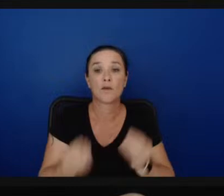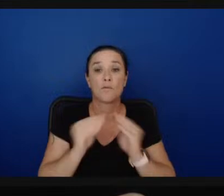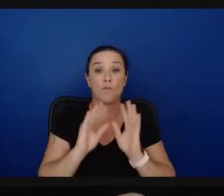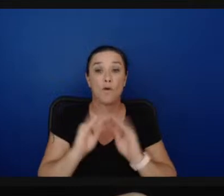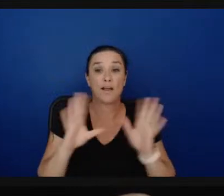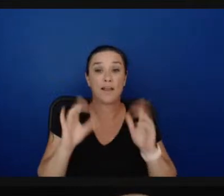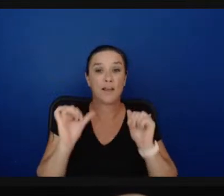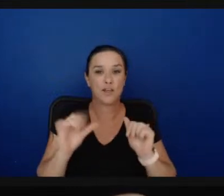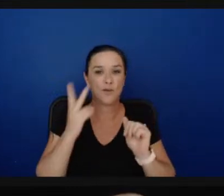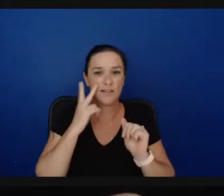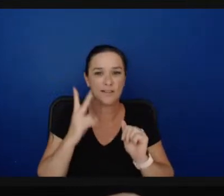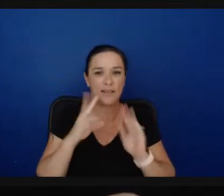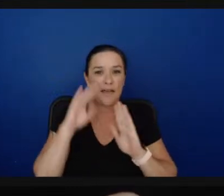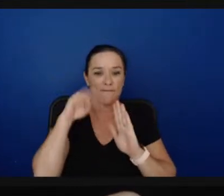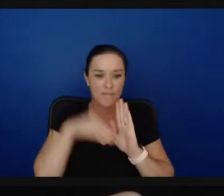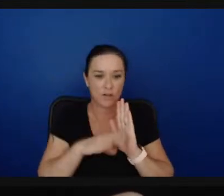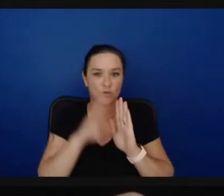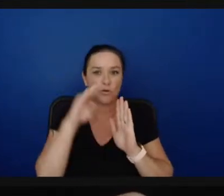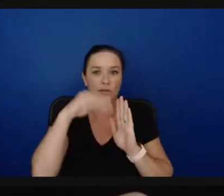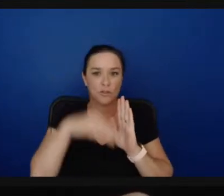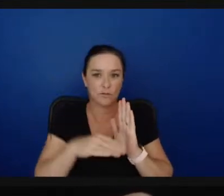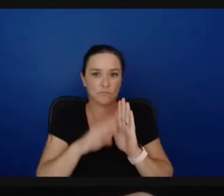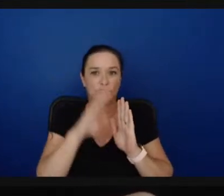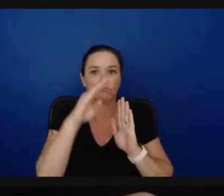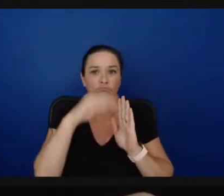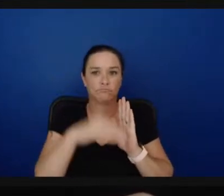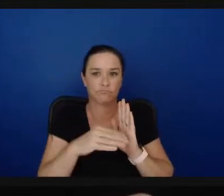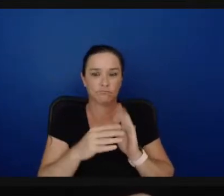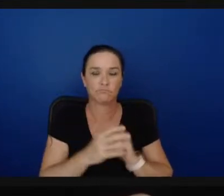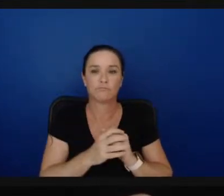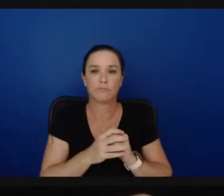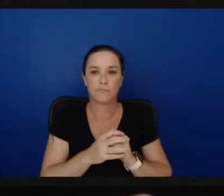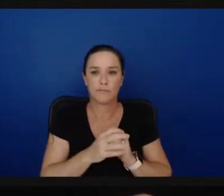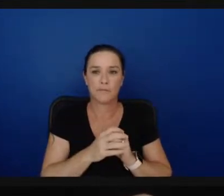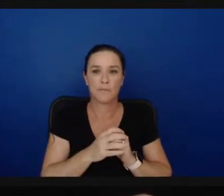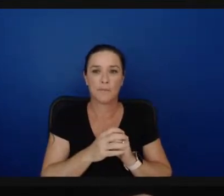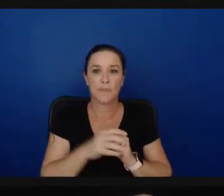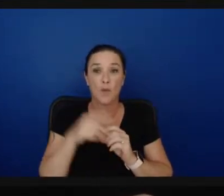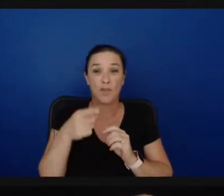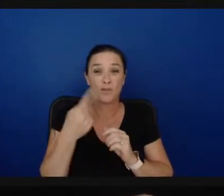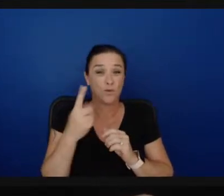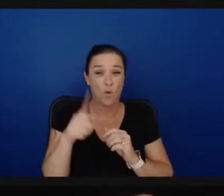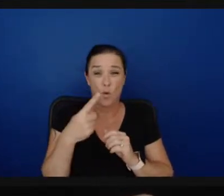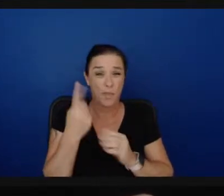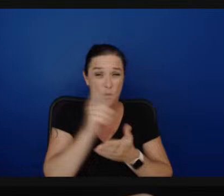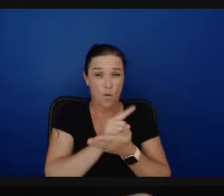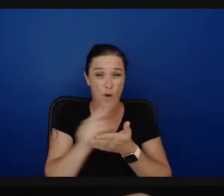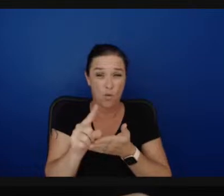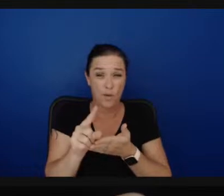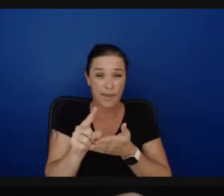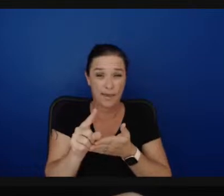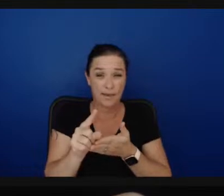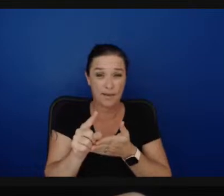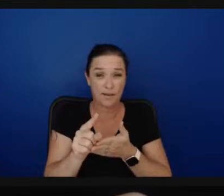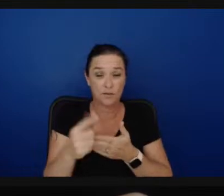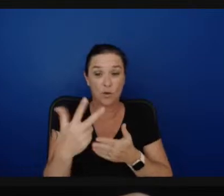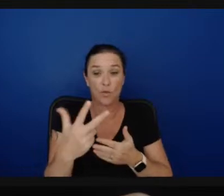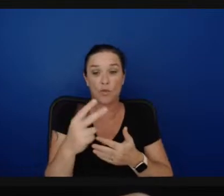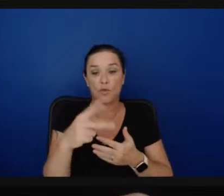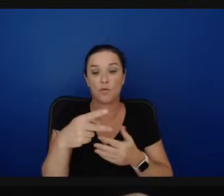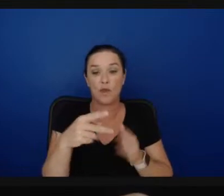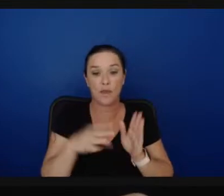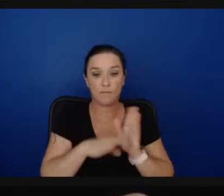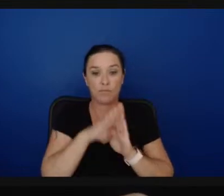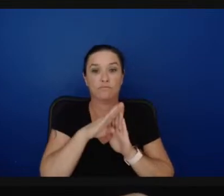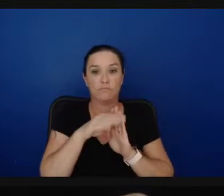pulses. This is just the last week now. So 3 pulses over the last week.